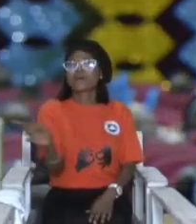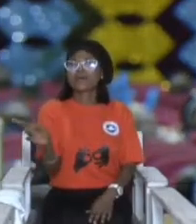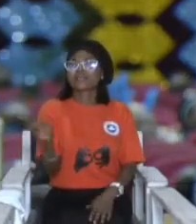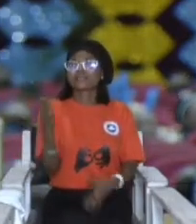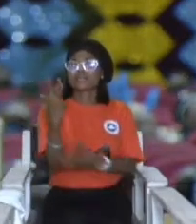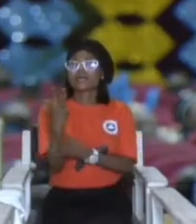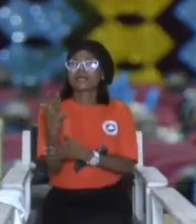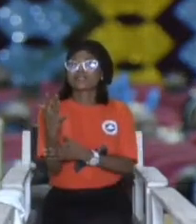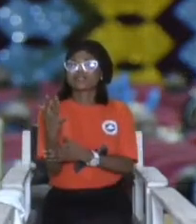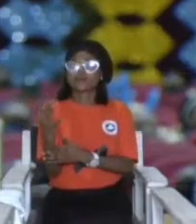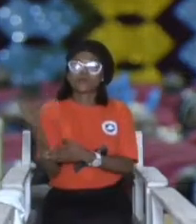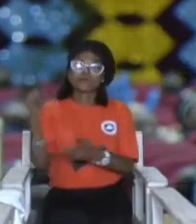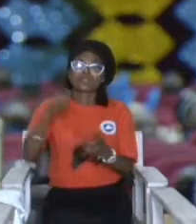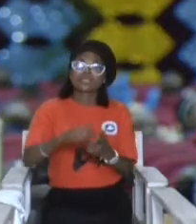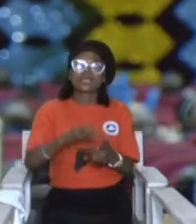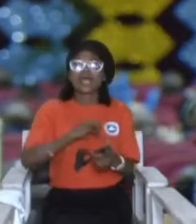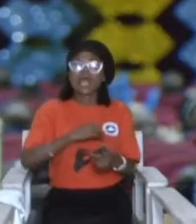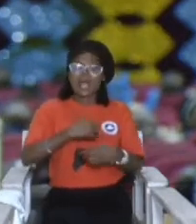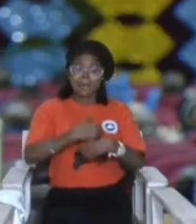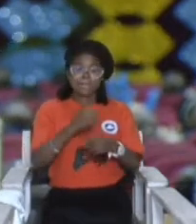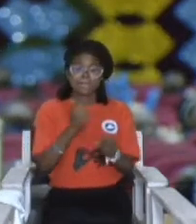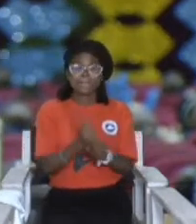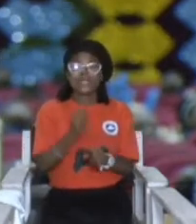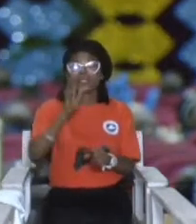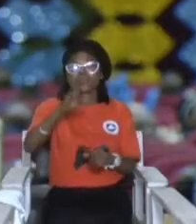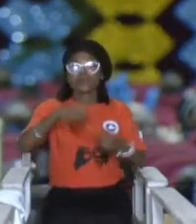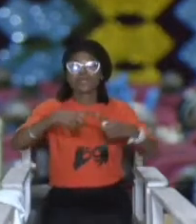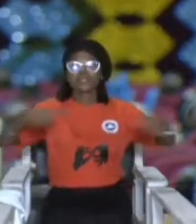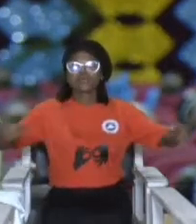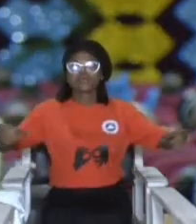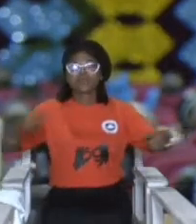until I make thy enemies thy footstool.